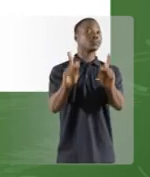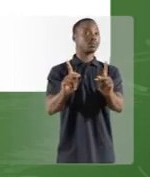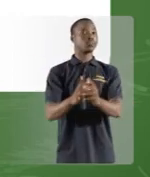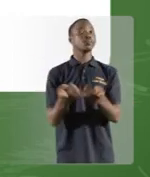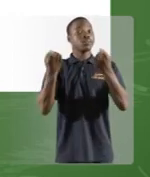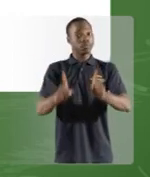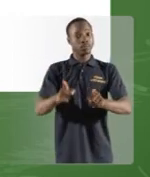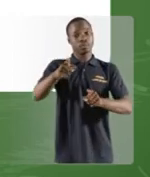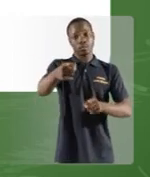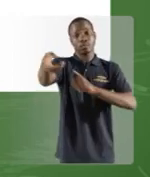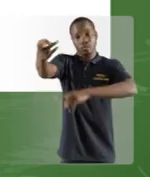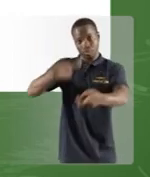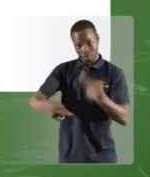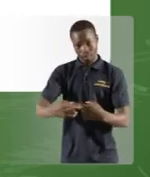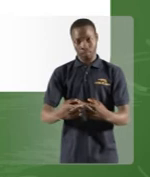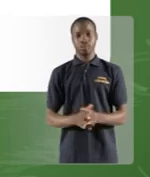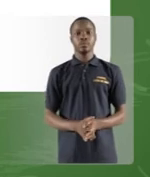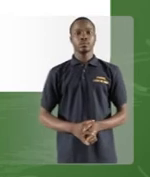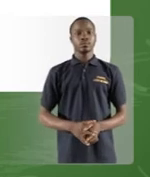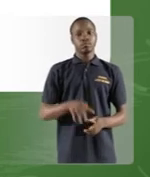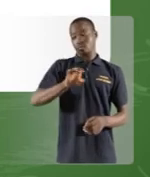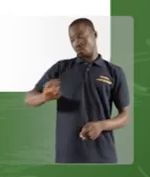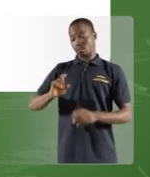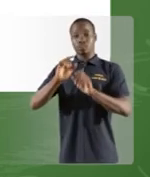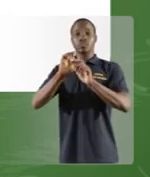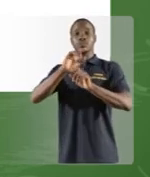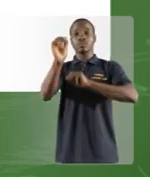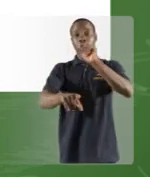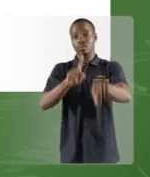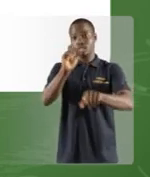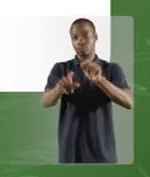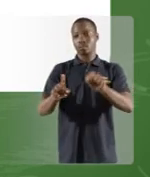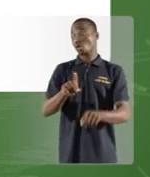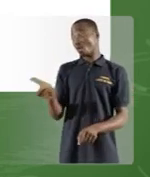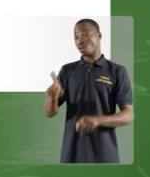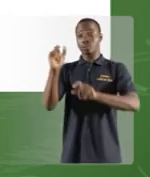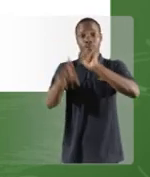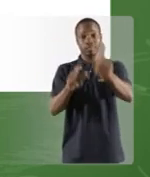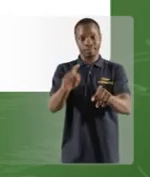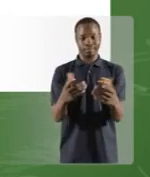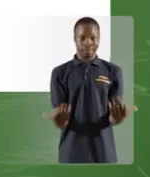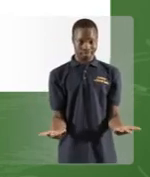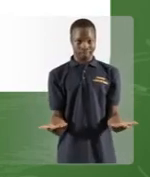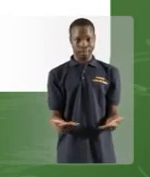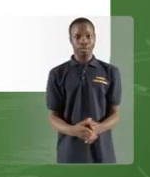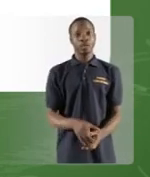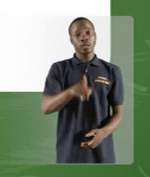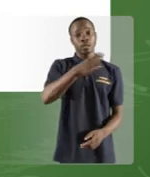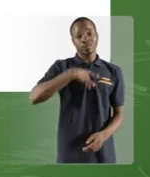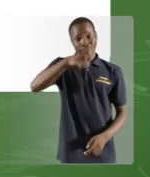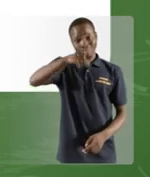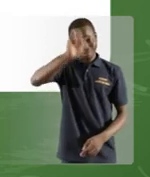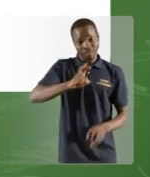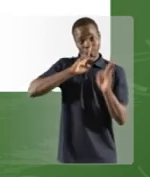when you came back, they asked you some questions to know, okay, about what happened there, okay,